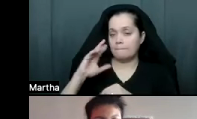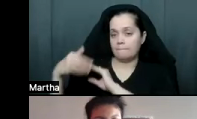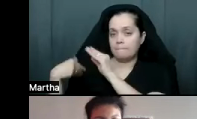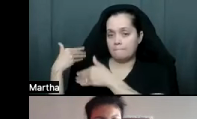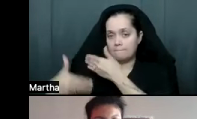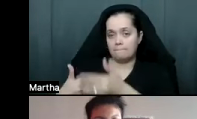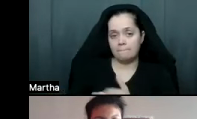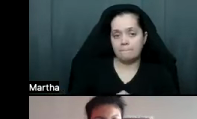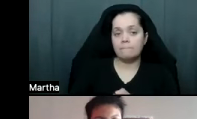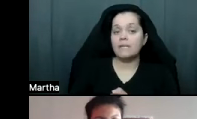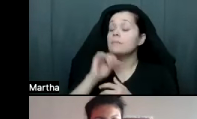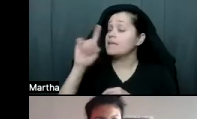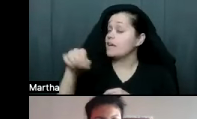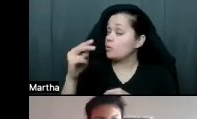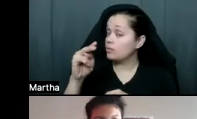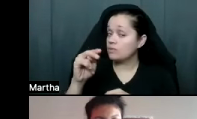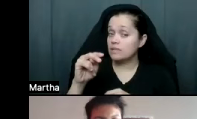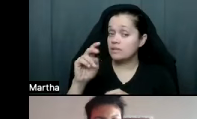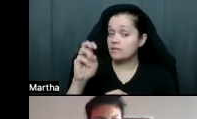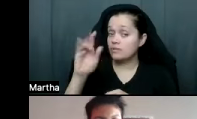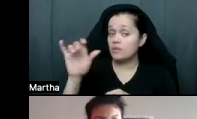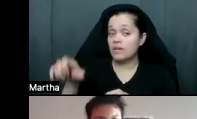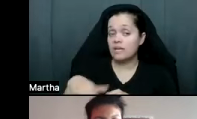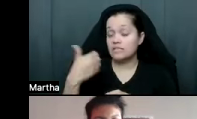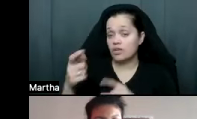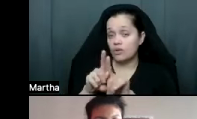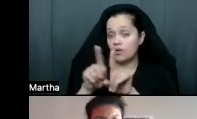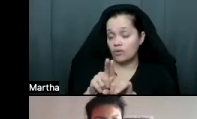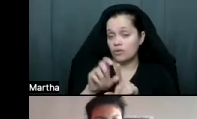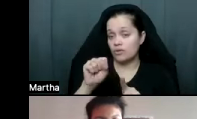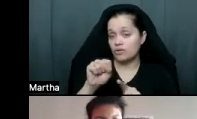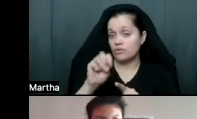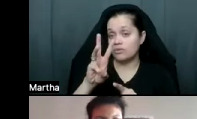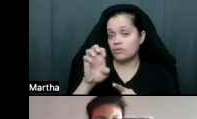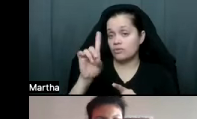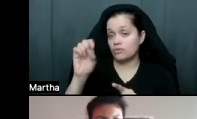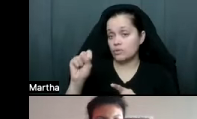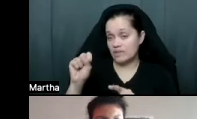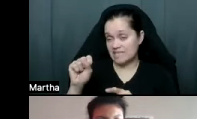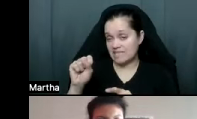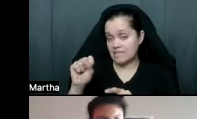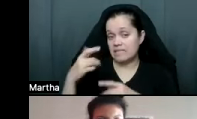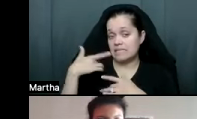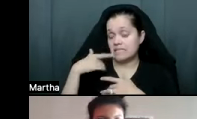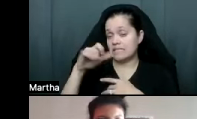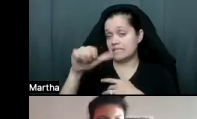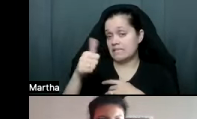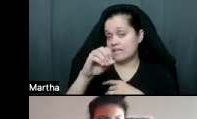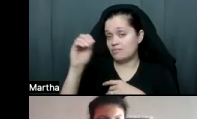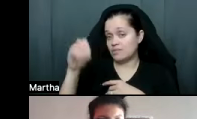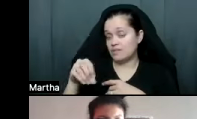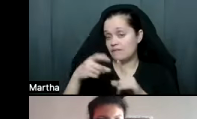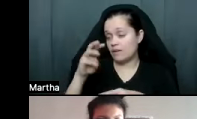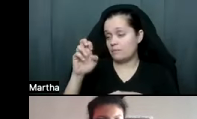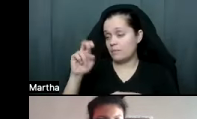But it's not just Norwegians, it's other Northern Europeans too. Swedes, for instance, 10% of Minnesotans